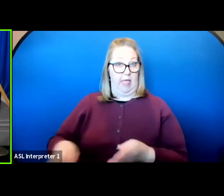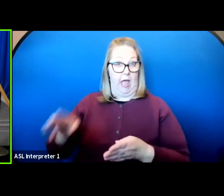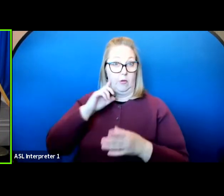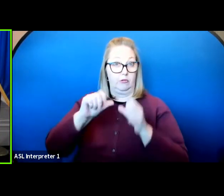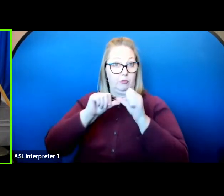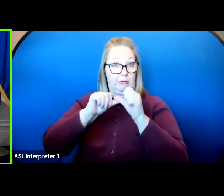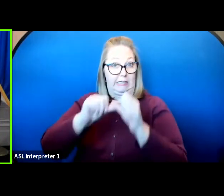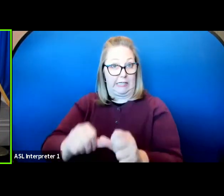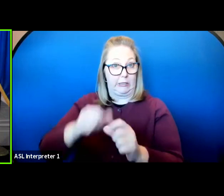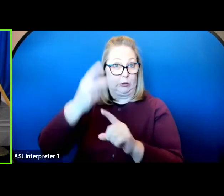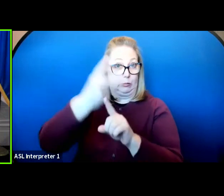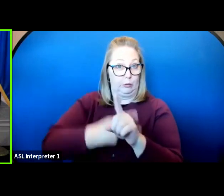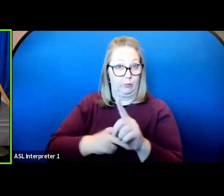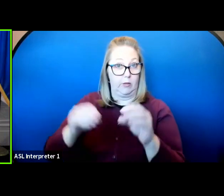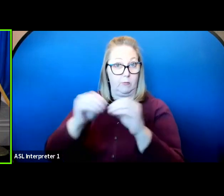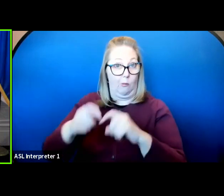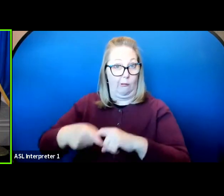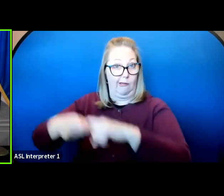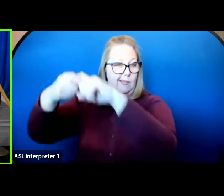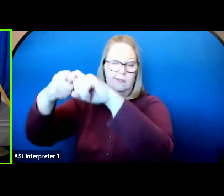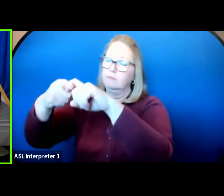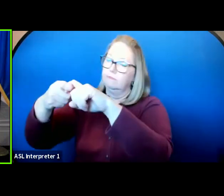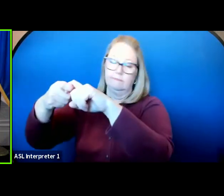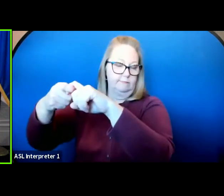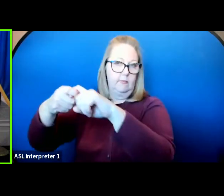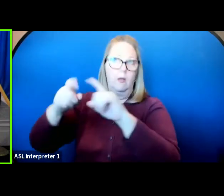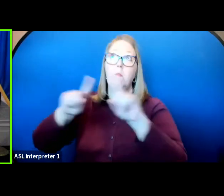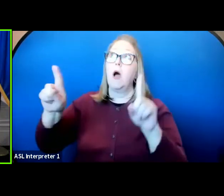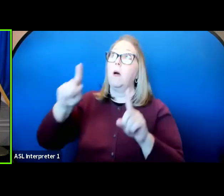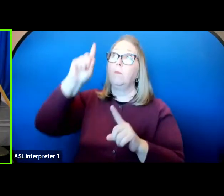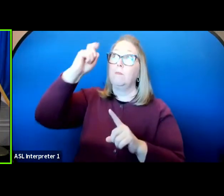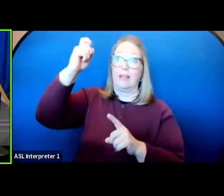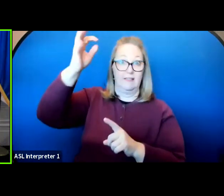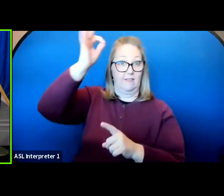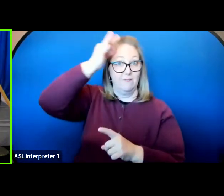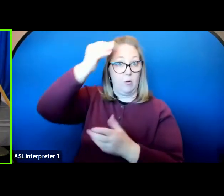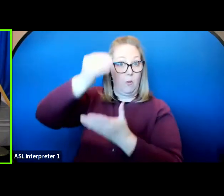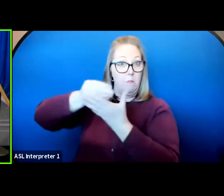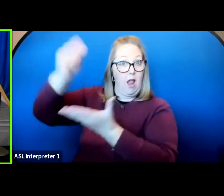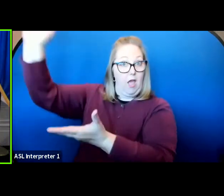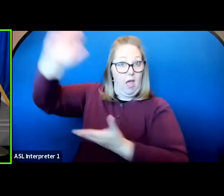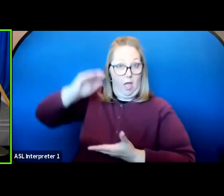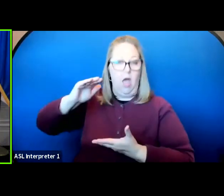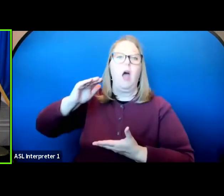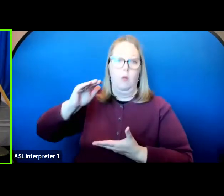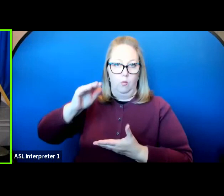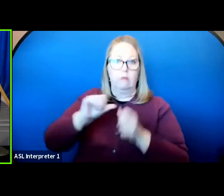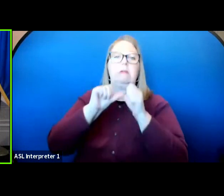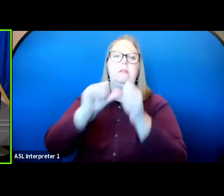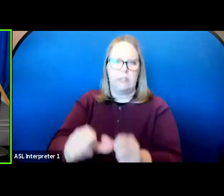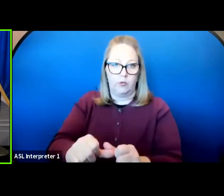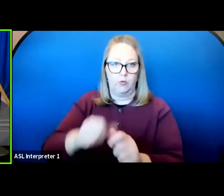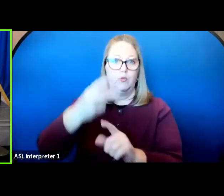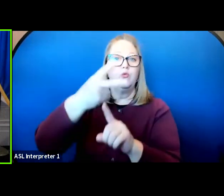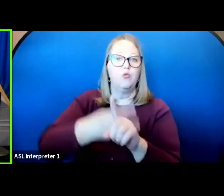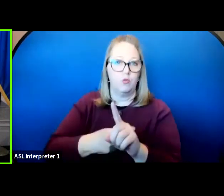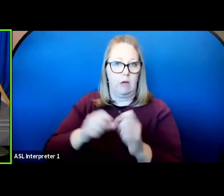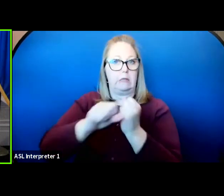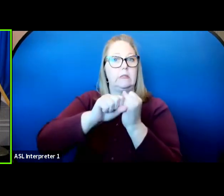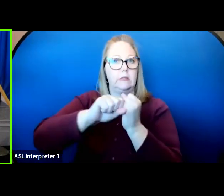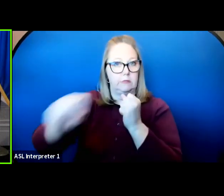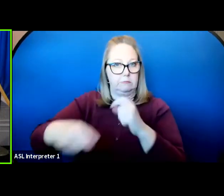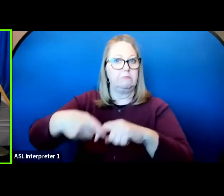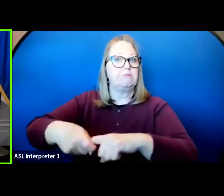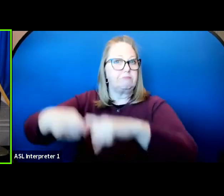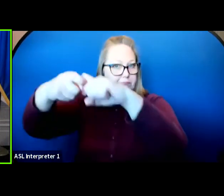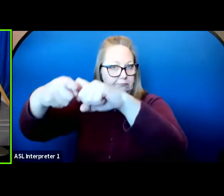of losing their homes while funding exists to help them and the landlords. By the end of this 2 months, I expect that plans